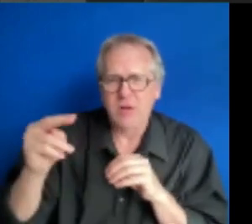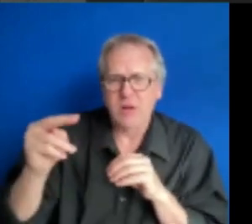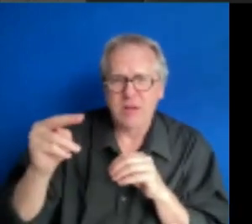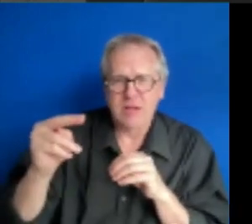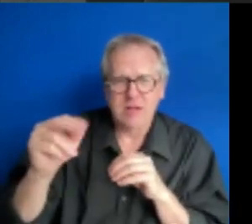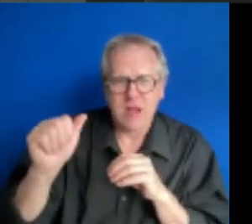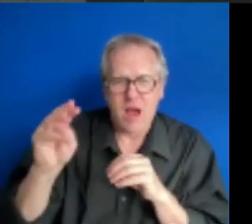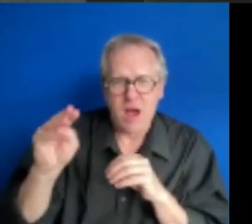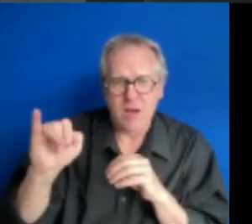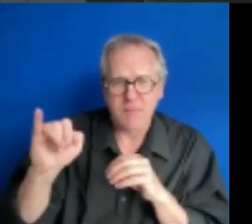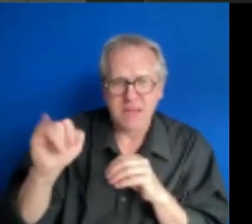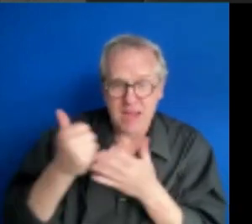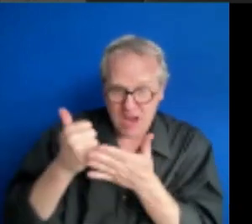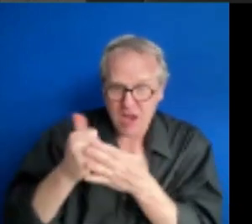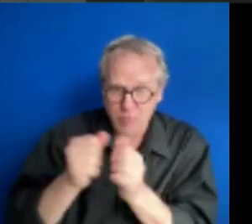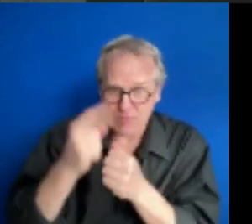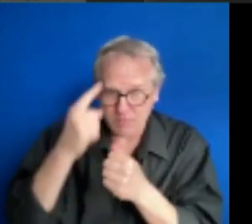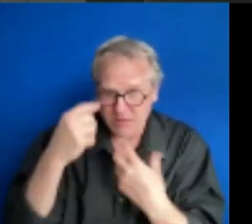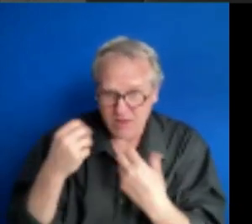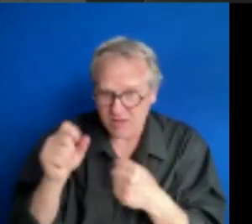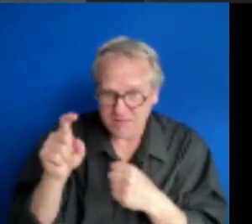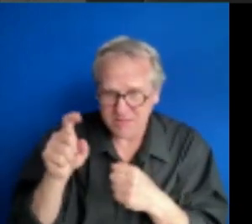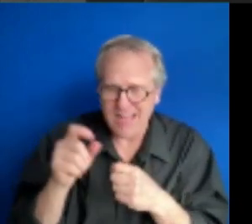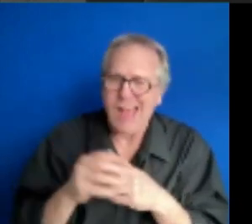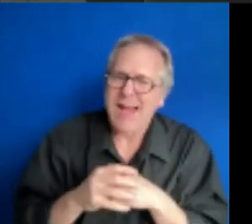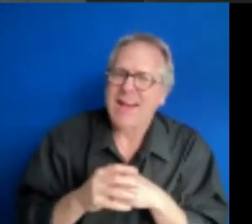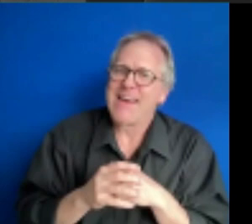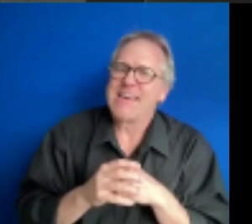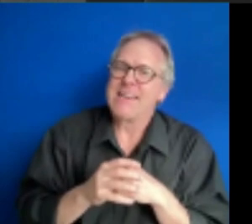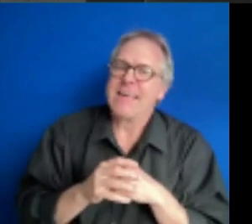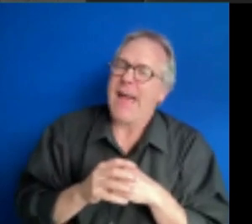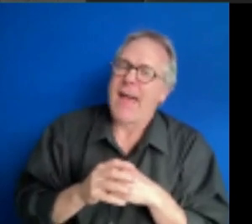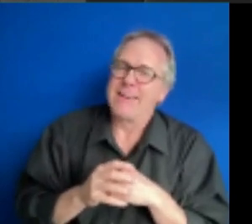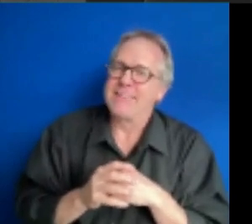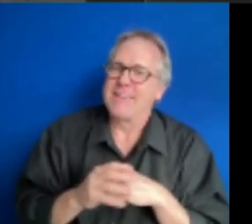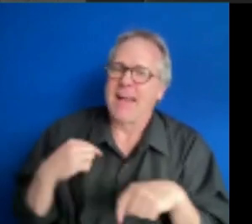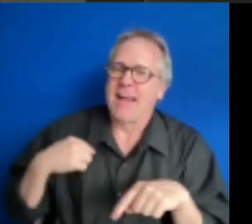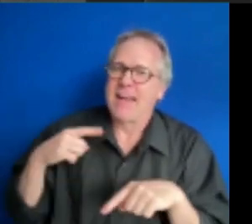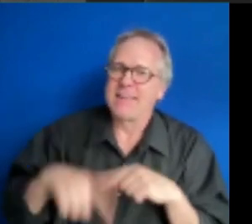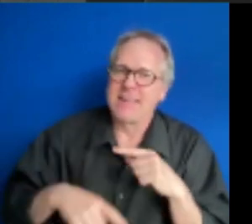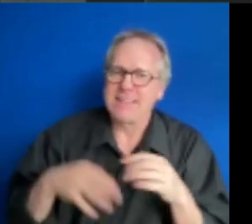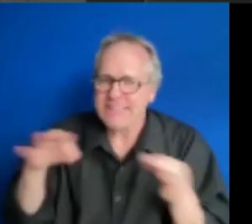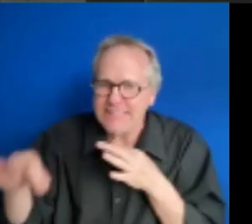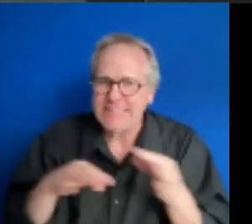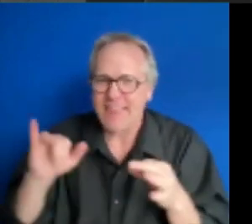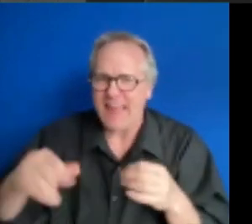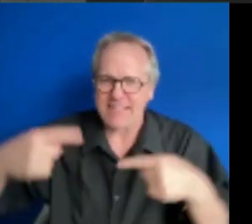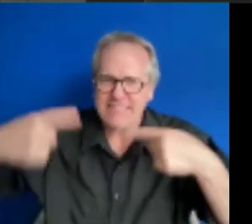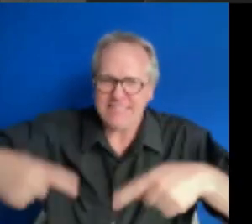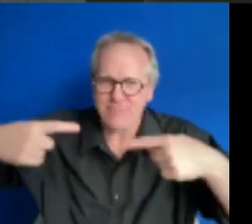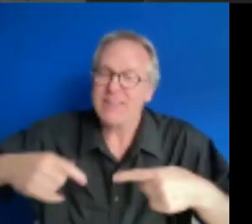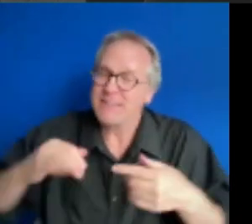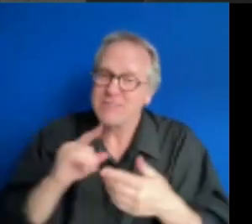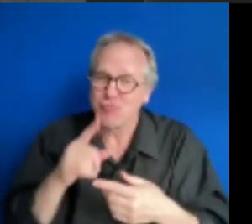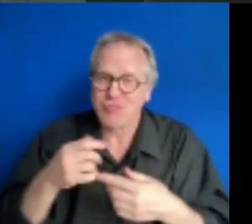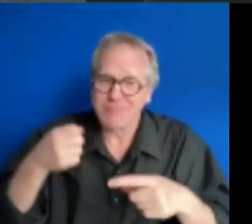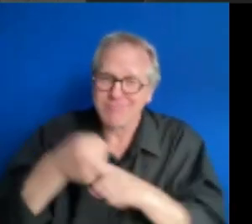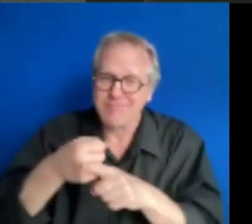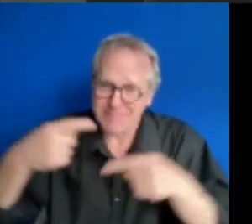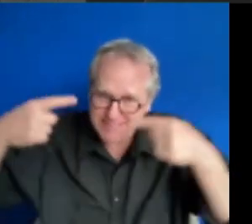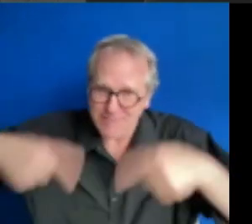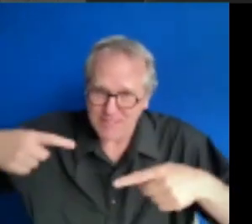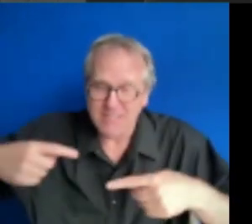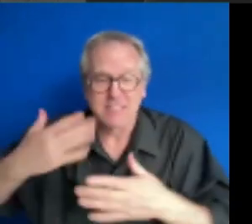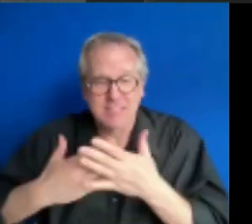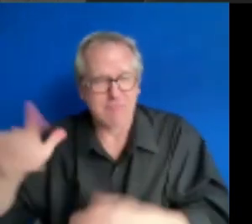with mental health? I can't get into the whole NAMI debate. It is a debate. People